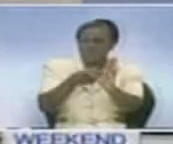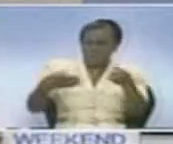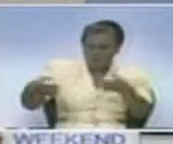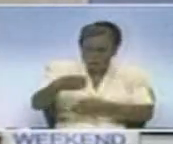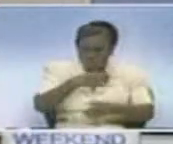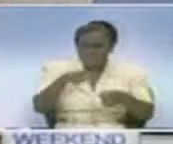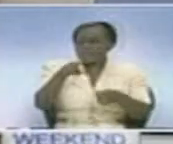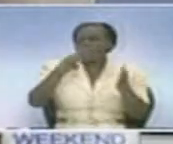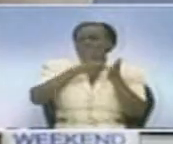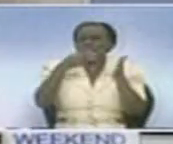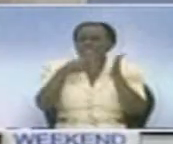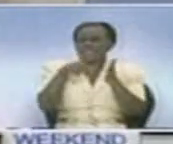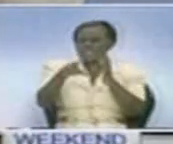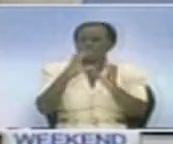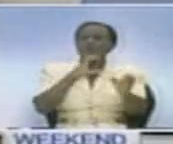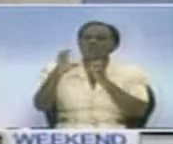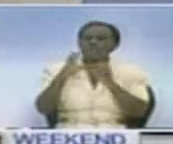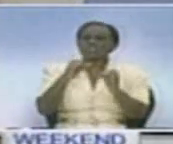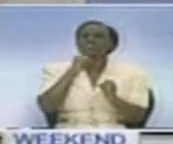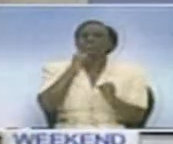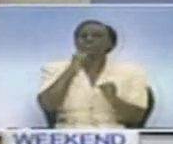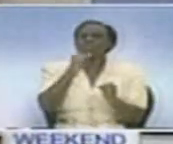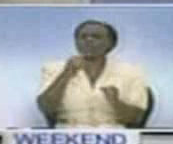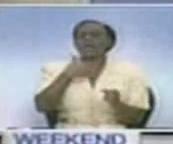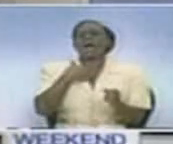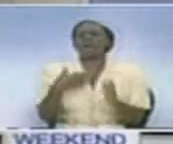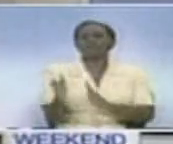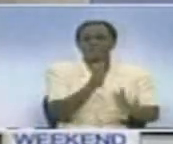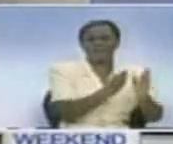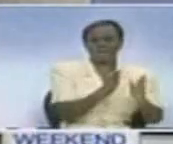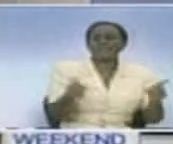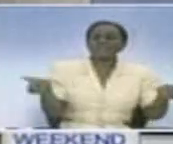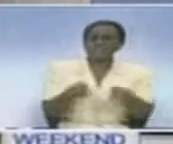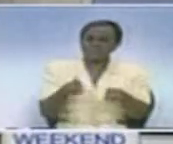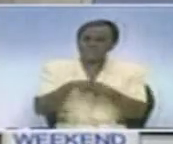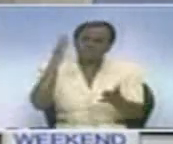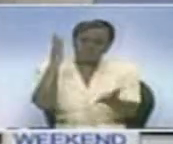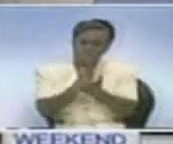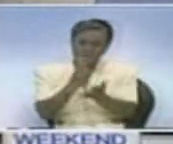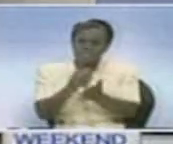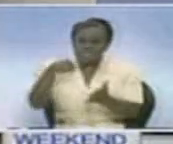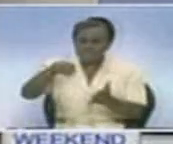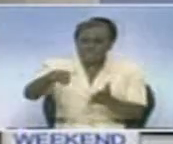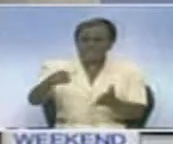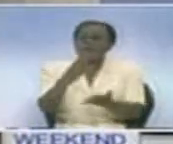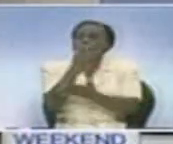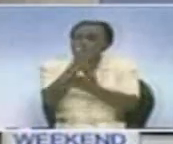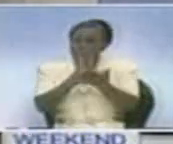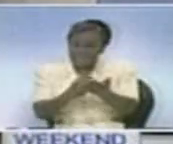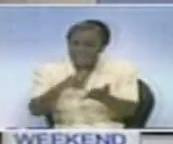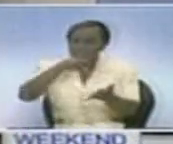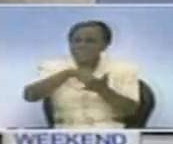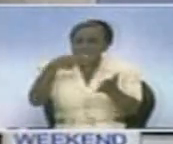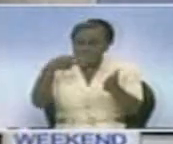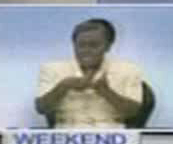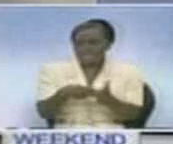conversations does not mean that these conversations are not structured, and they've been saying that the fact that he's not part of that doesn't mean